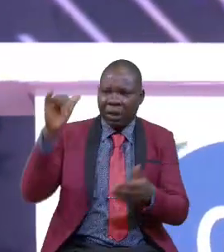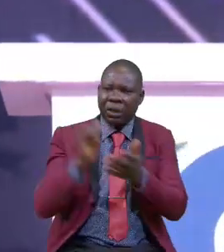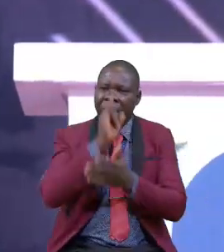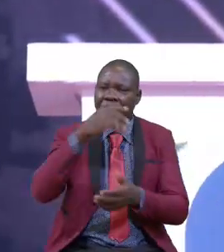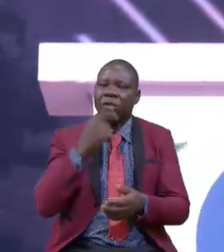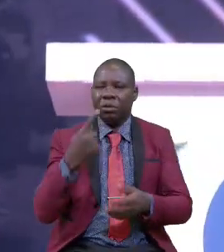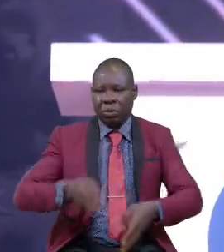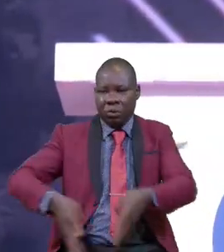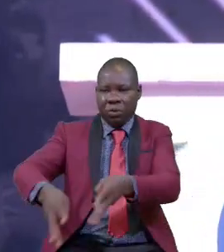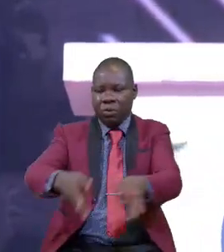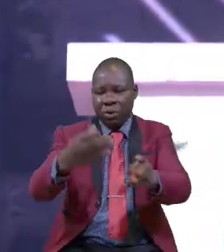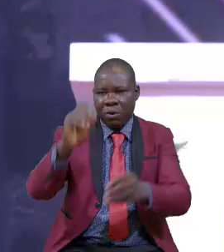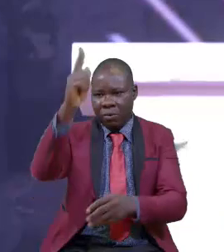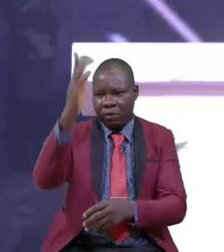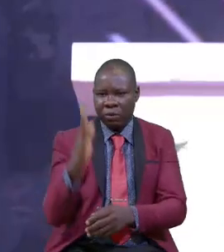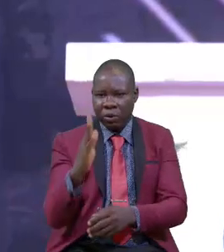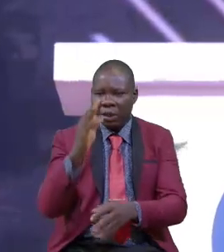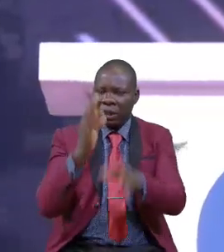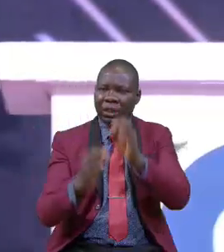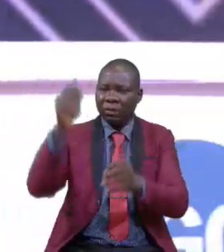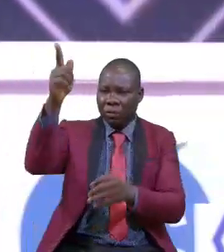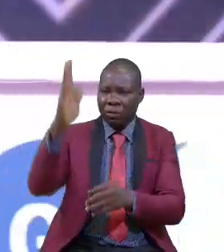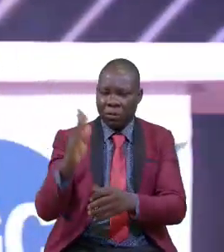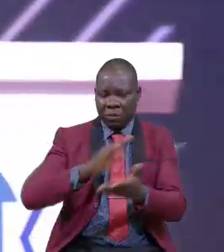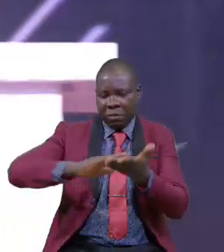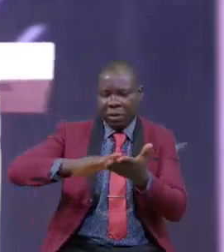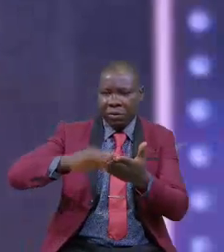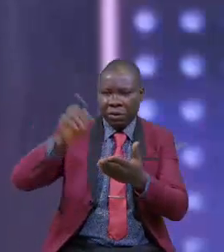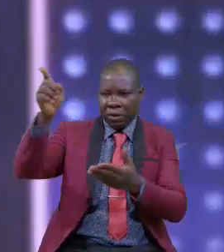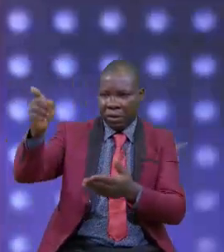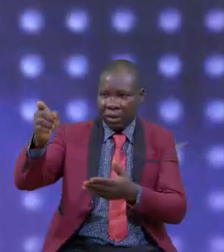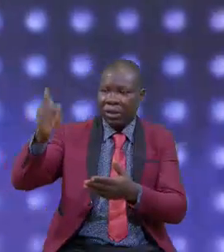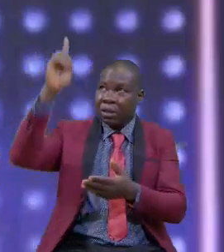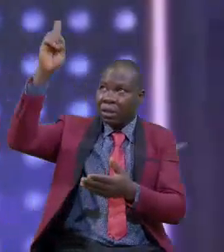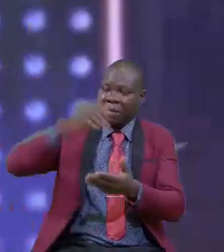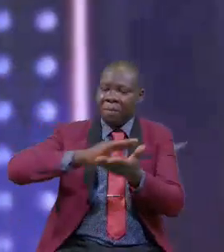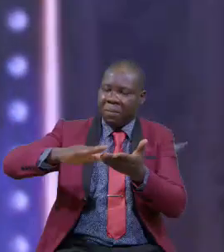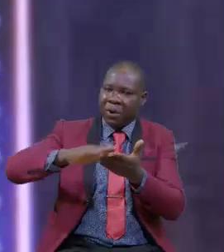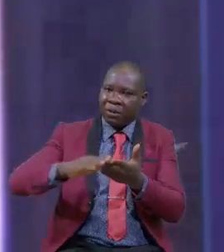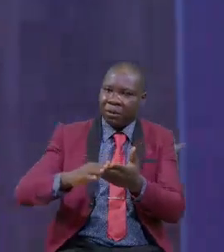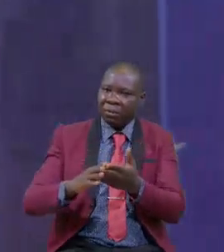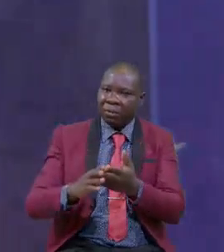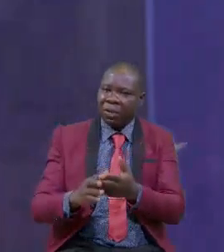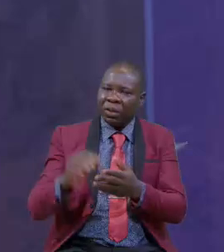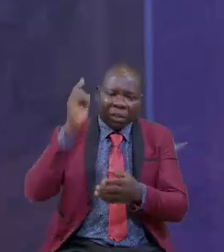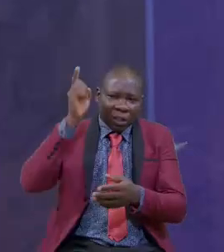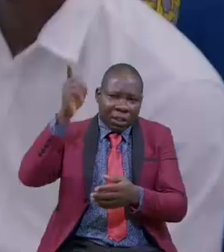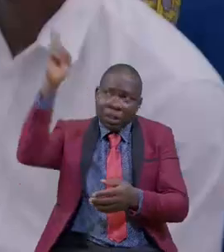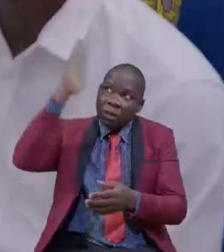back back door and say, "Did I say I pardon you?" "Yes, sir. I'll catch